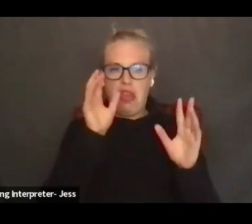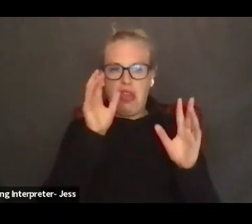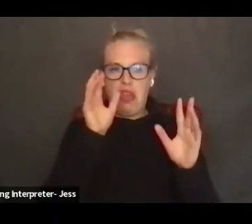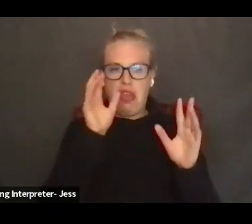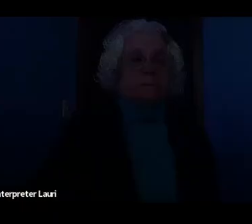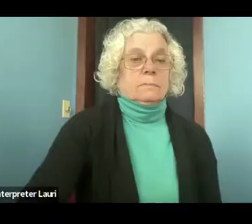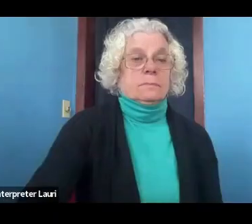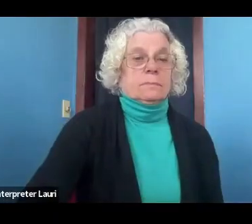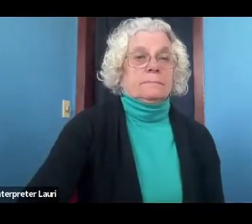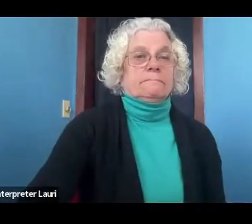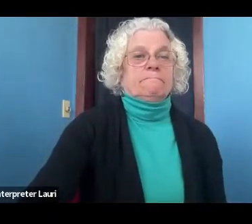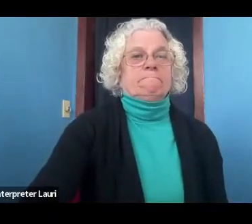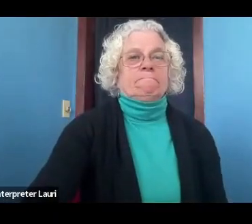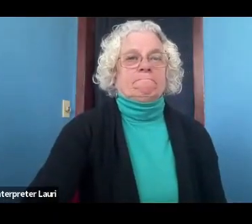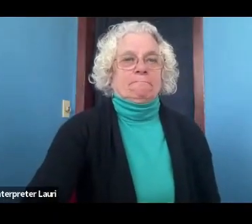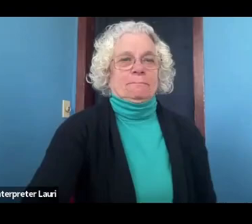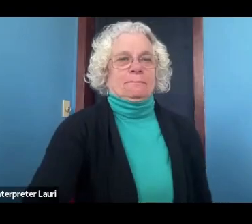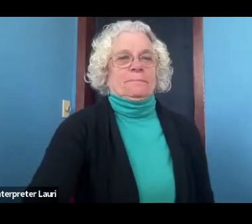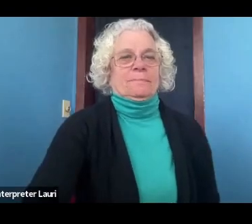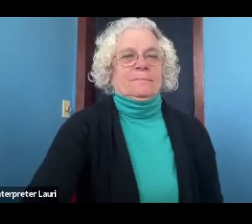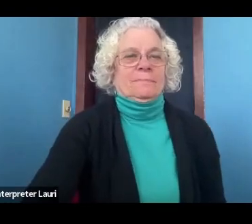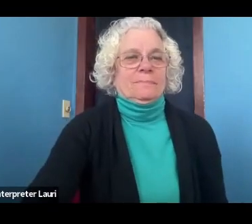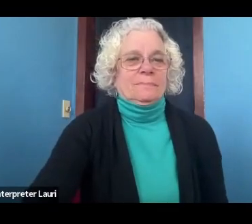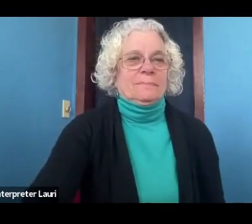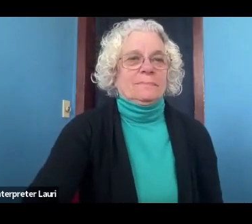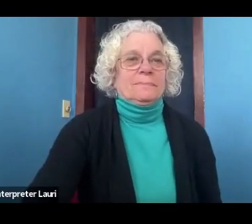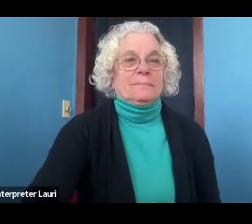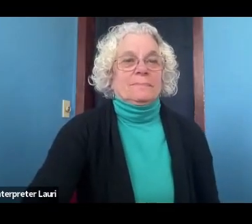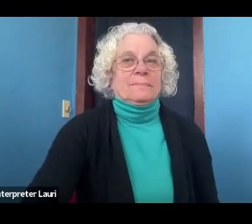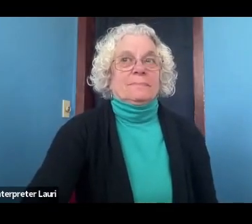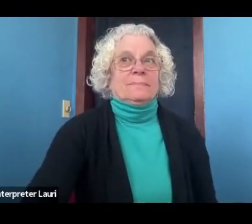So let's go to the next